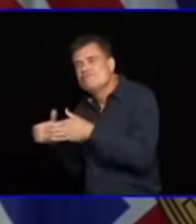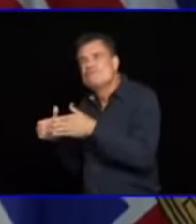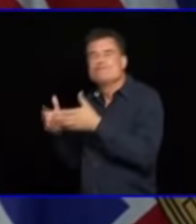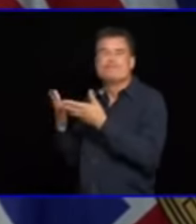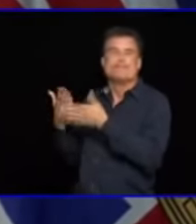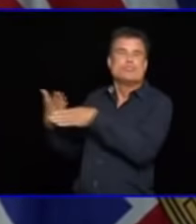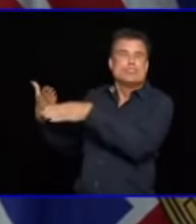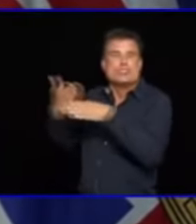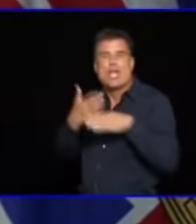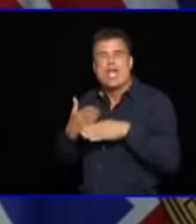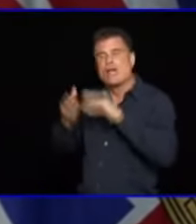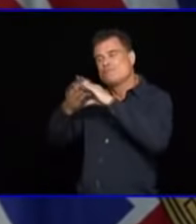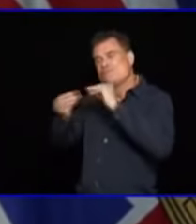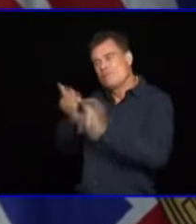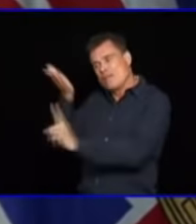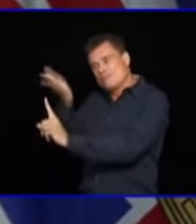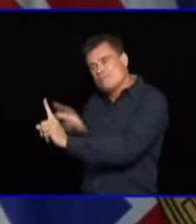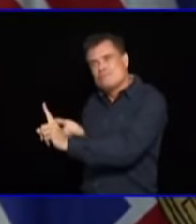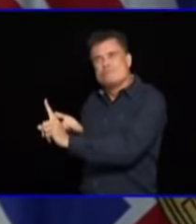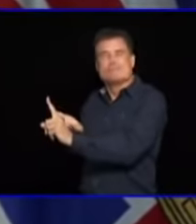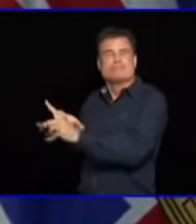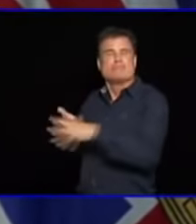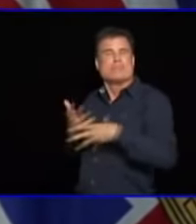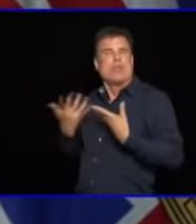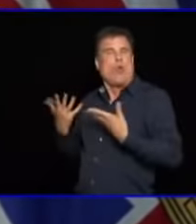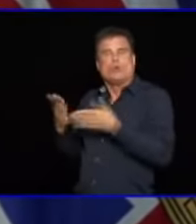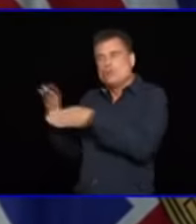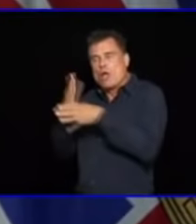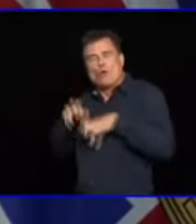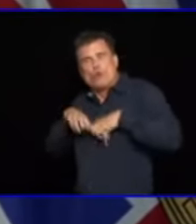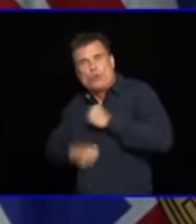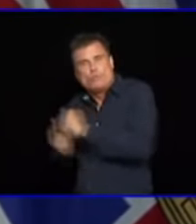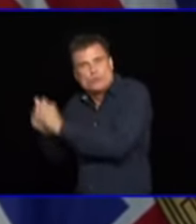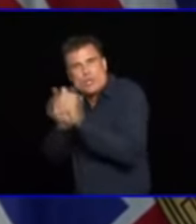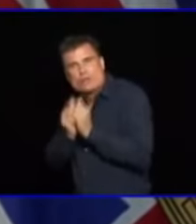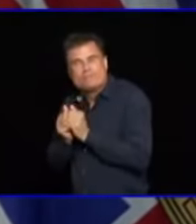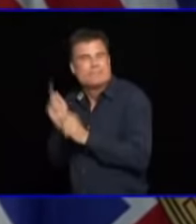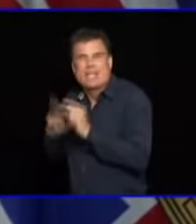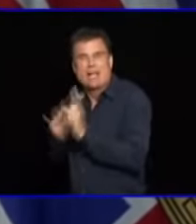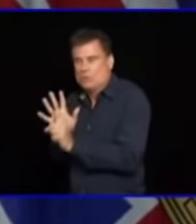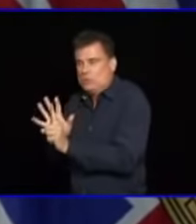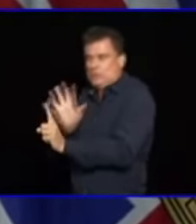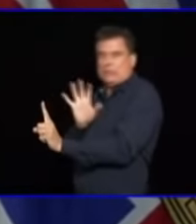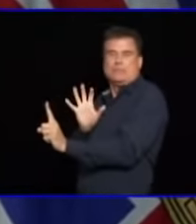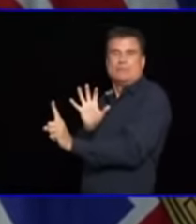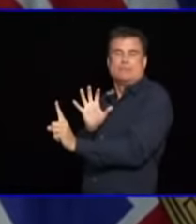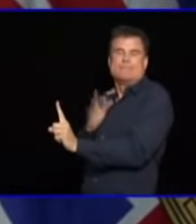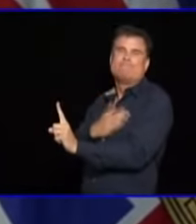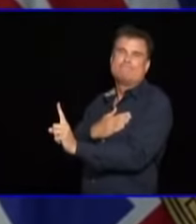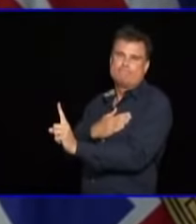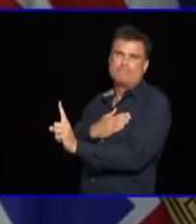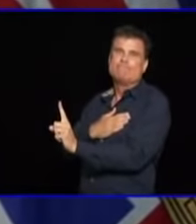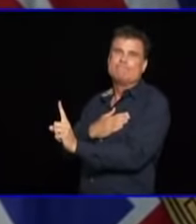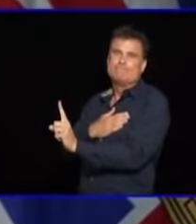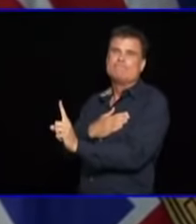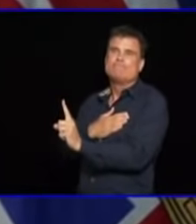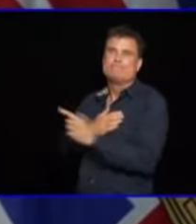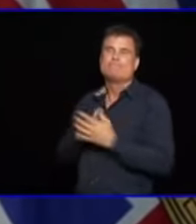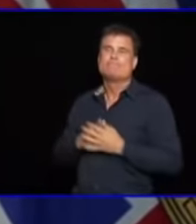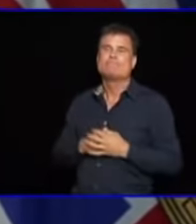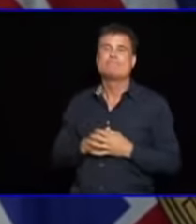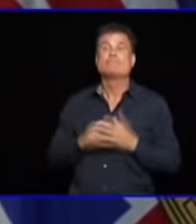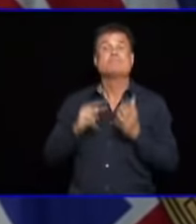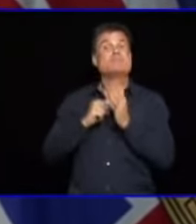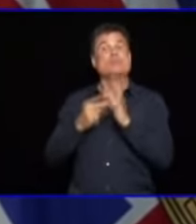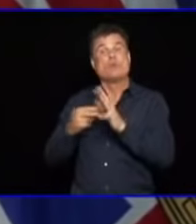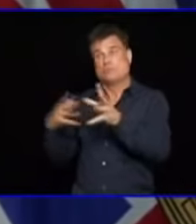by the COVID-19 pandemic. So I want to especially express my condolences to this family today, to the other 209 families of